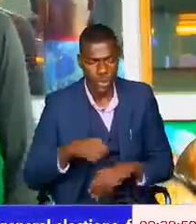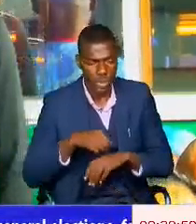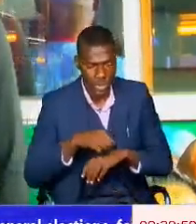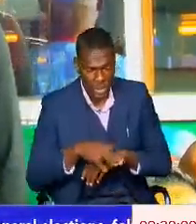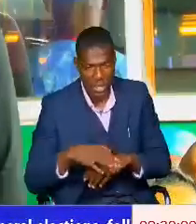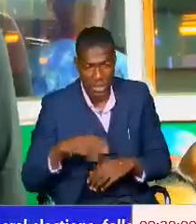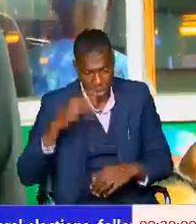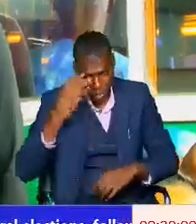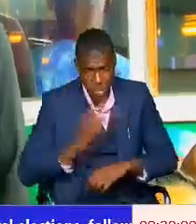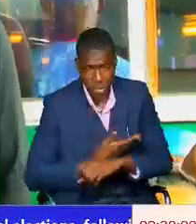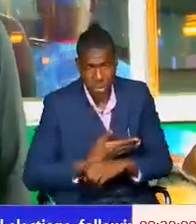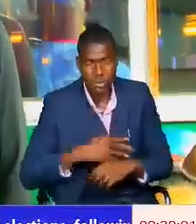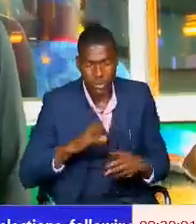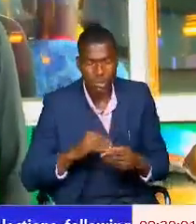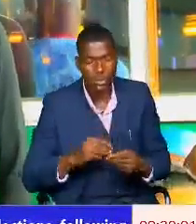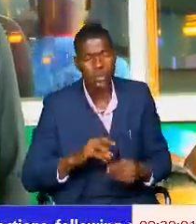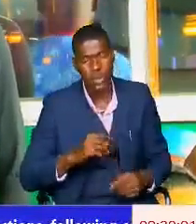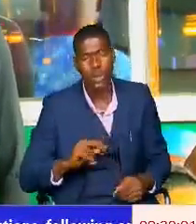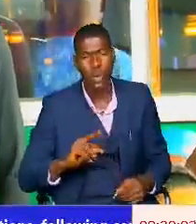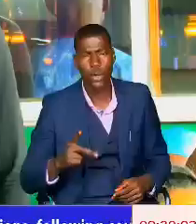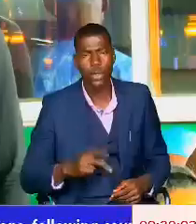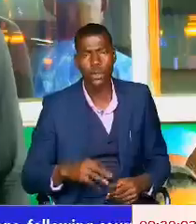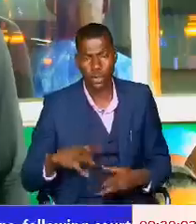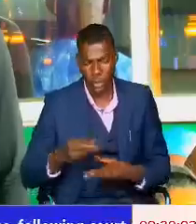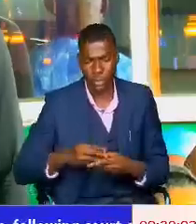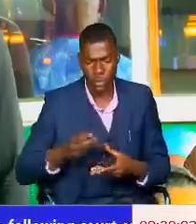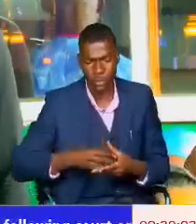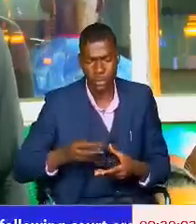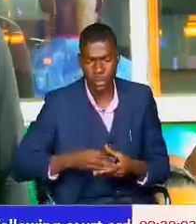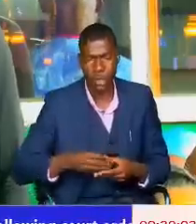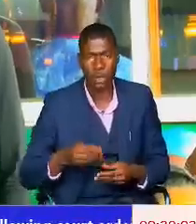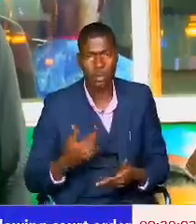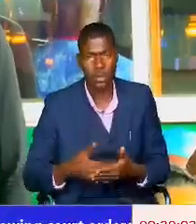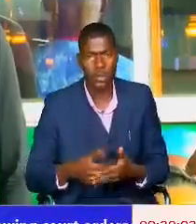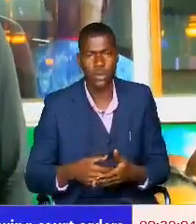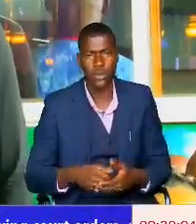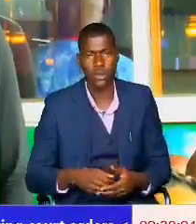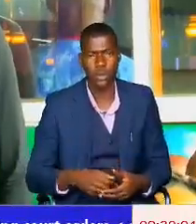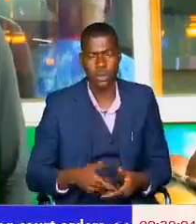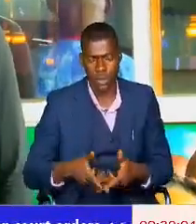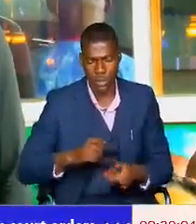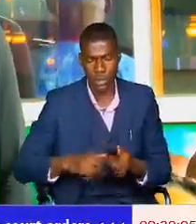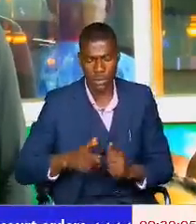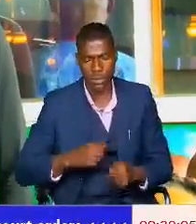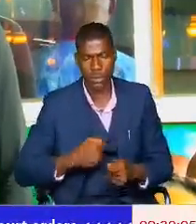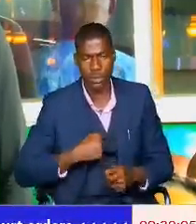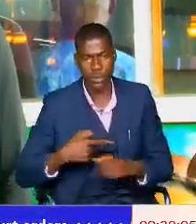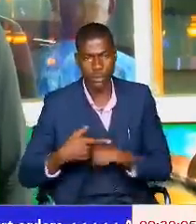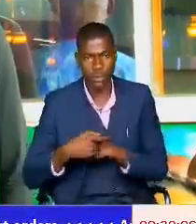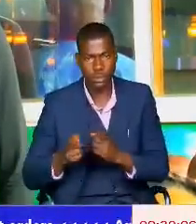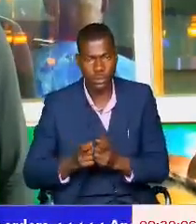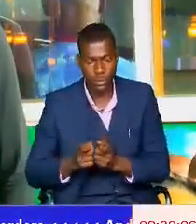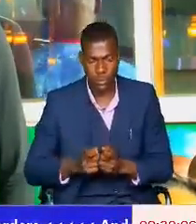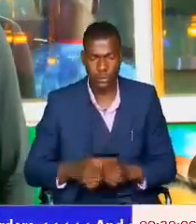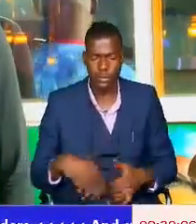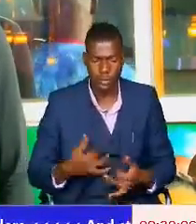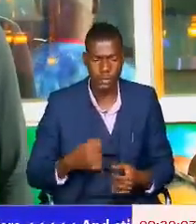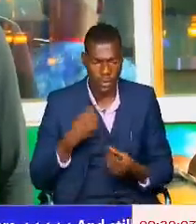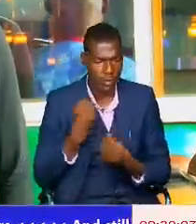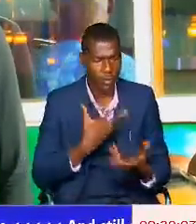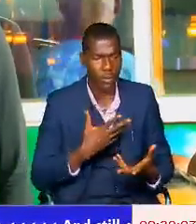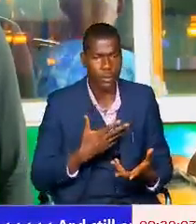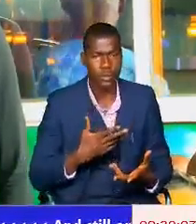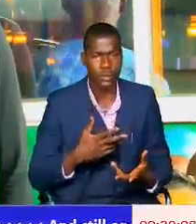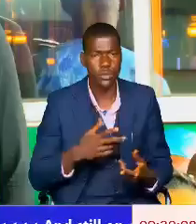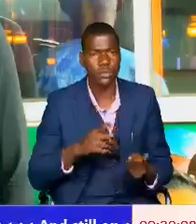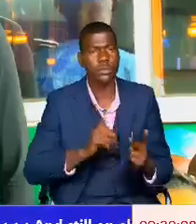mm-hmm. confirmed. So. I said, all right. Count the money. He counted the money in my office. Then I told my ASP, my